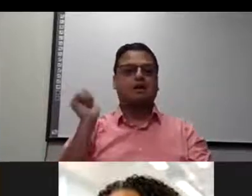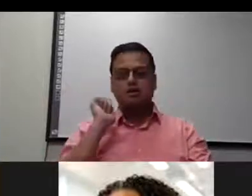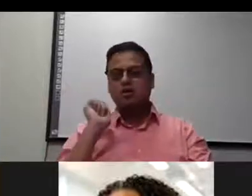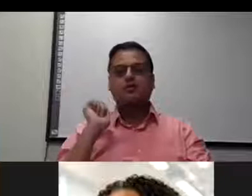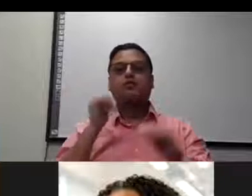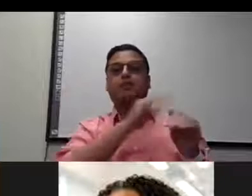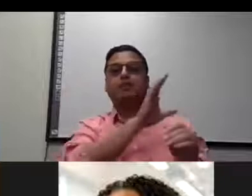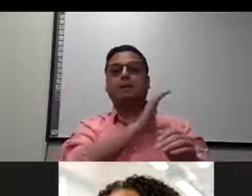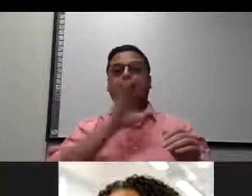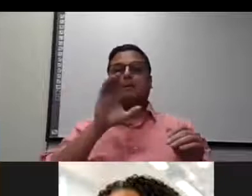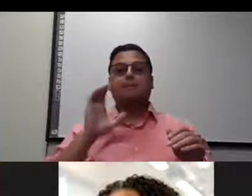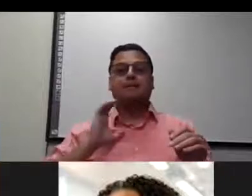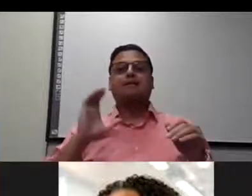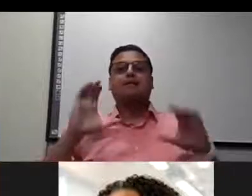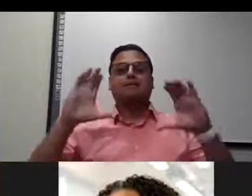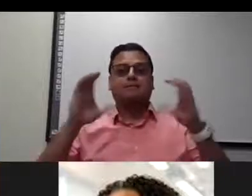called the,